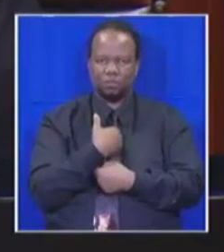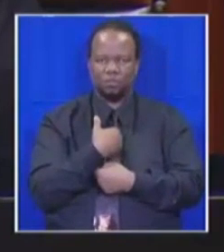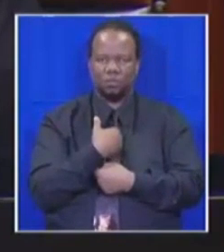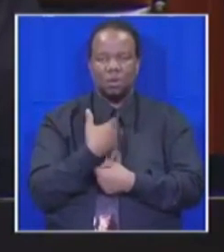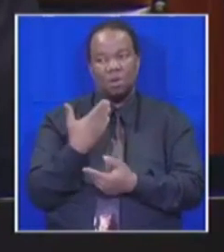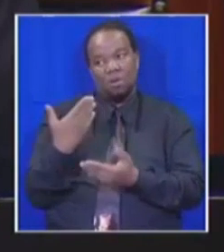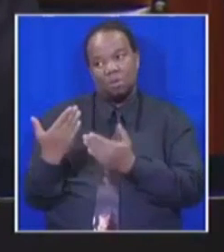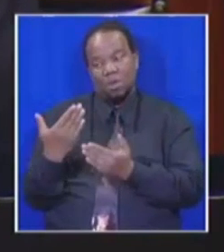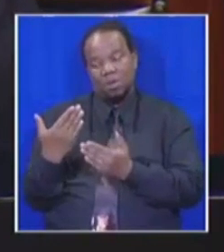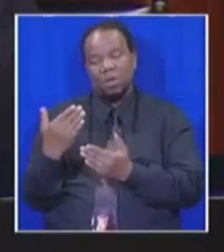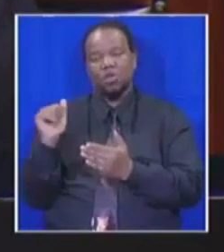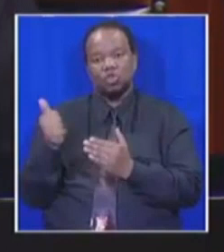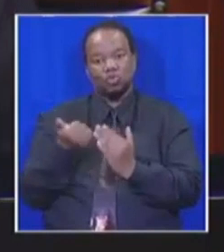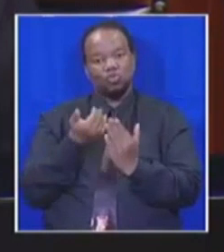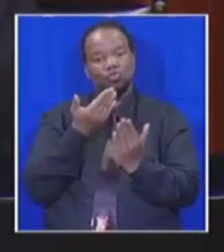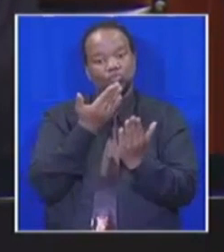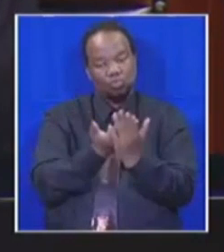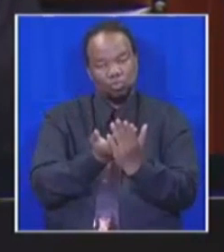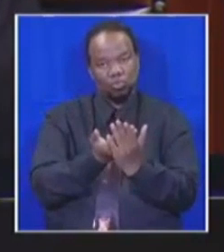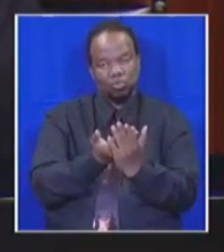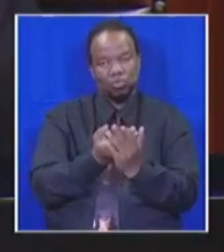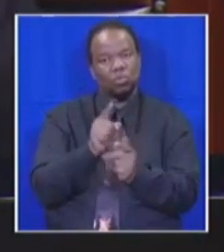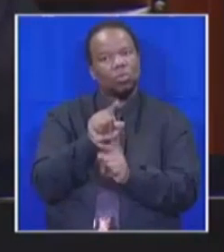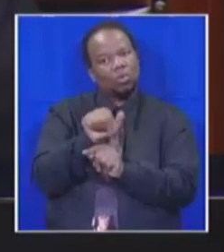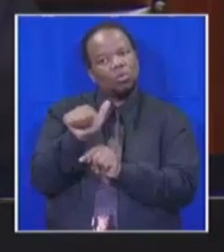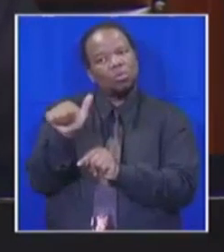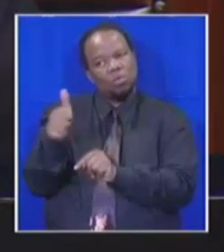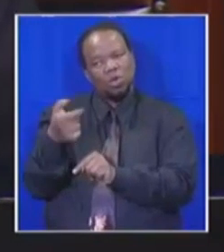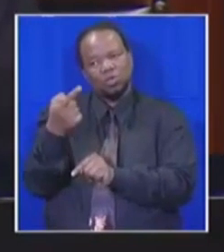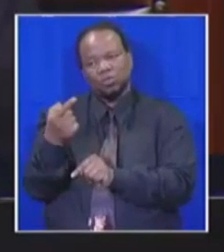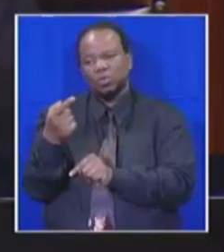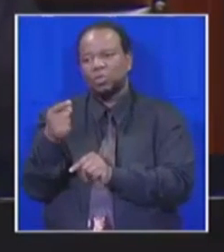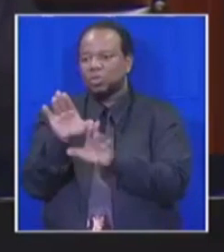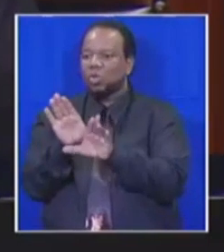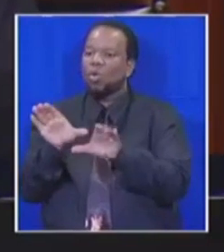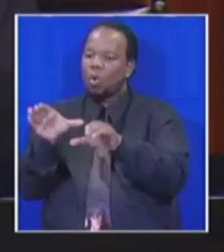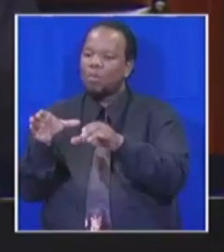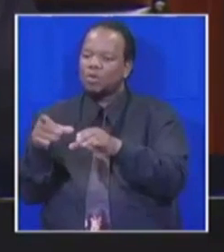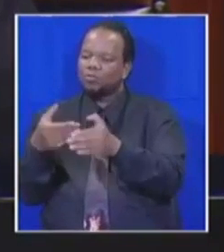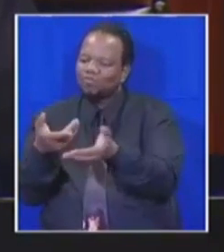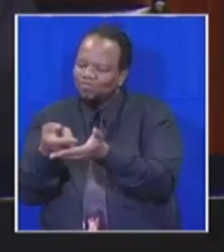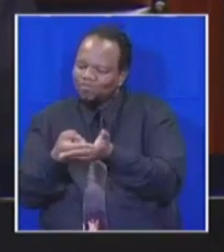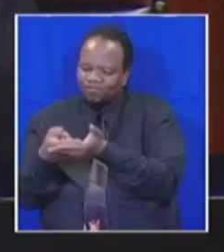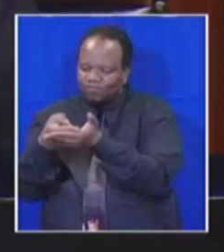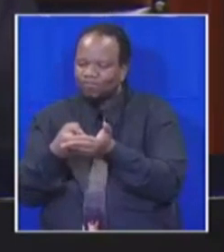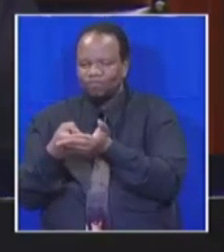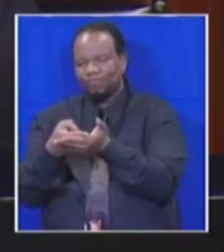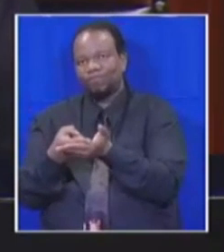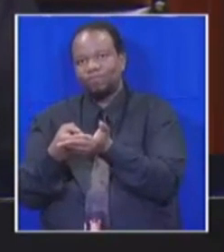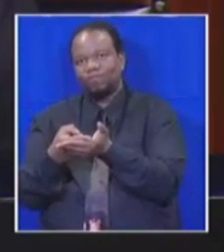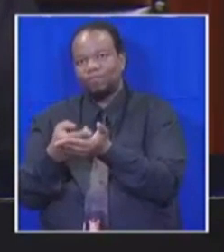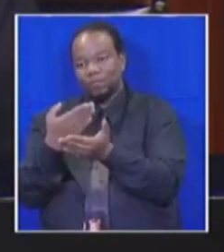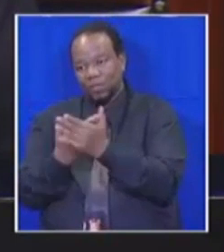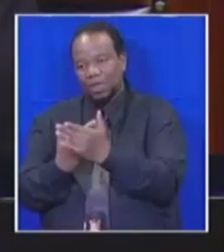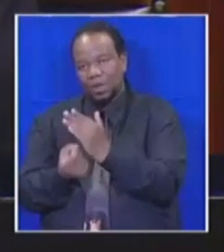it must go back and be clarified in the correct forum, and that will be done. I'm